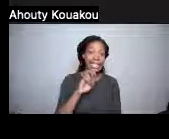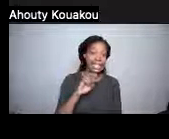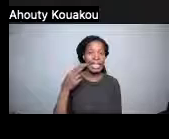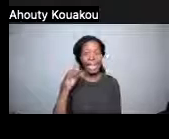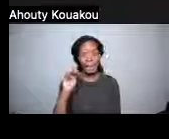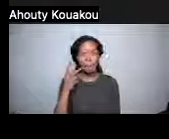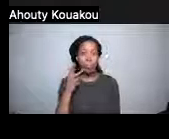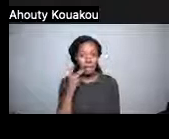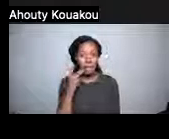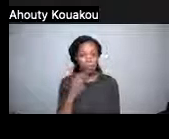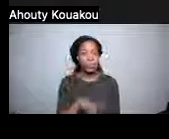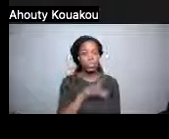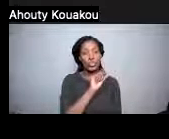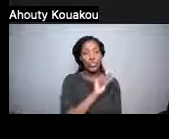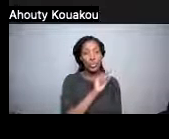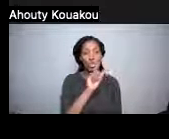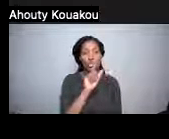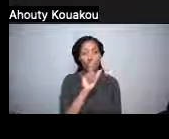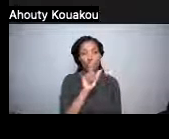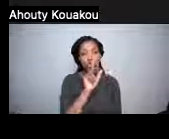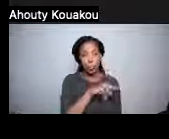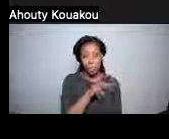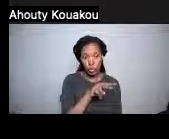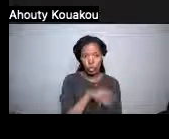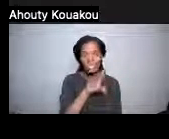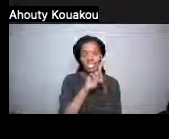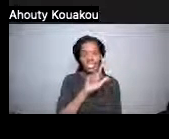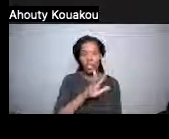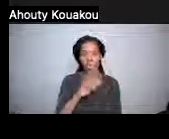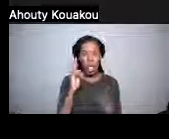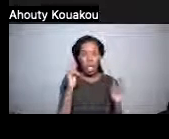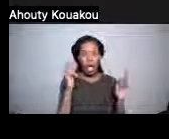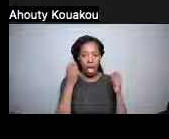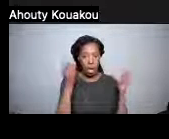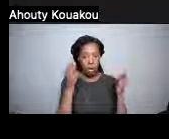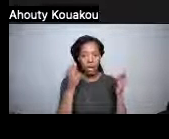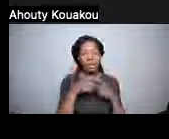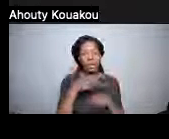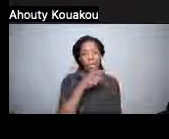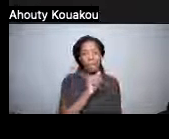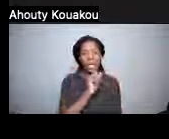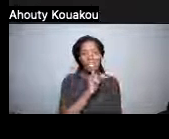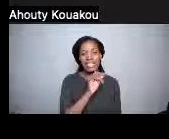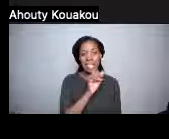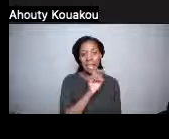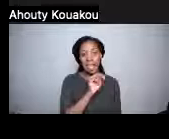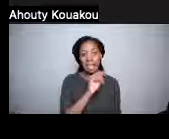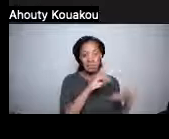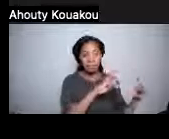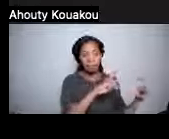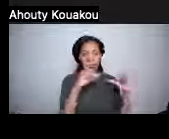2022, D30 Honoree, Pakistan, Winfred,